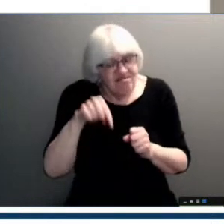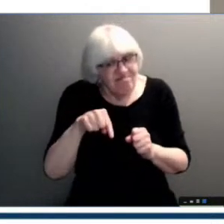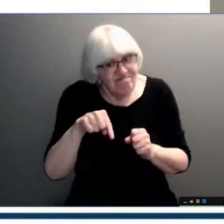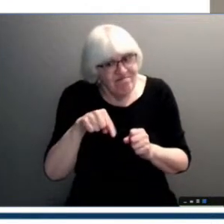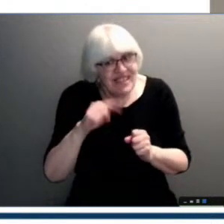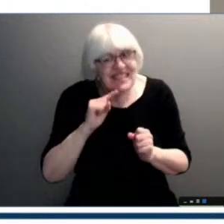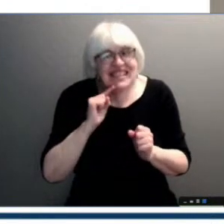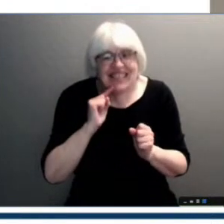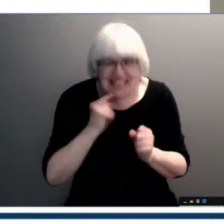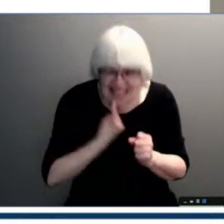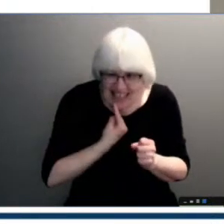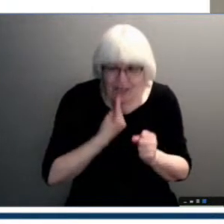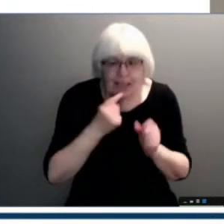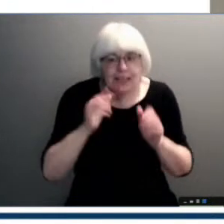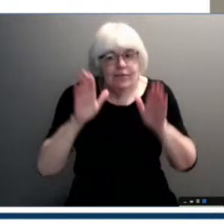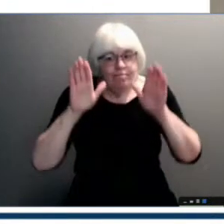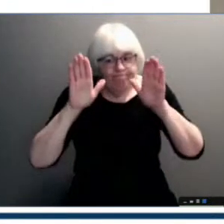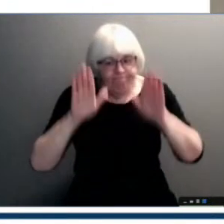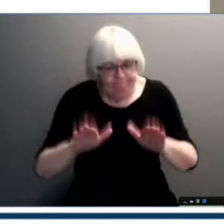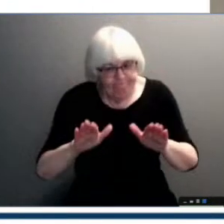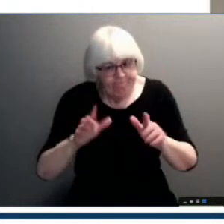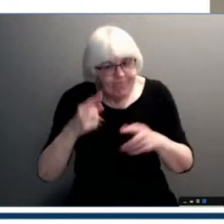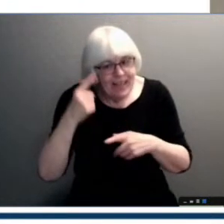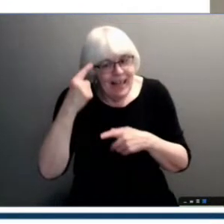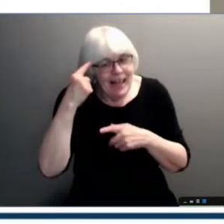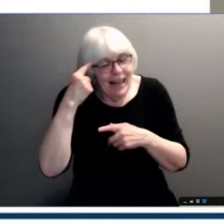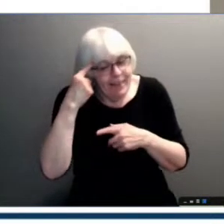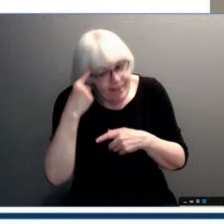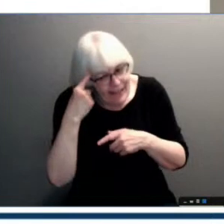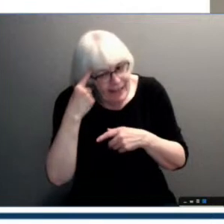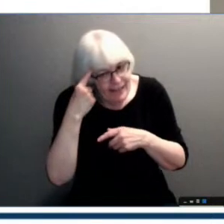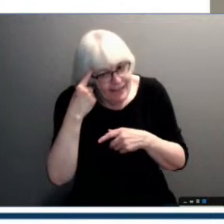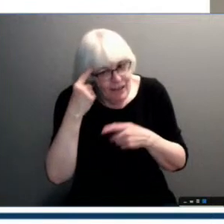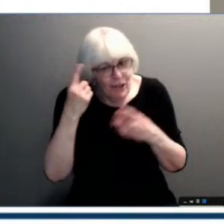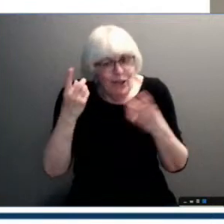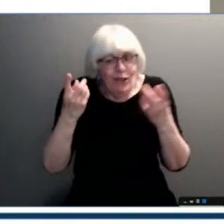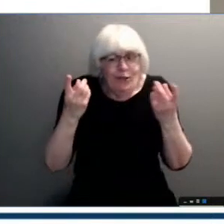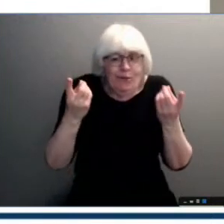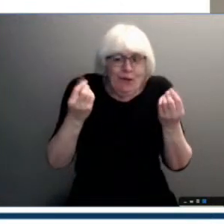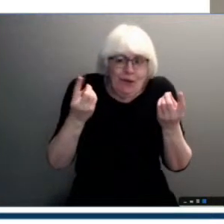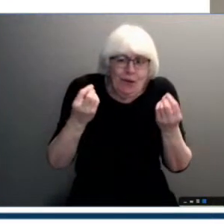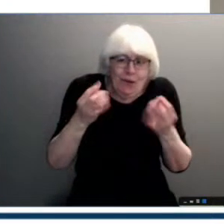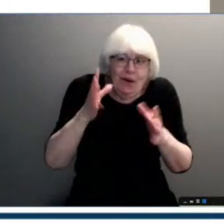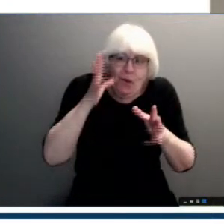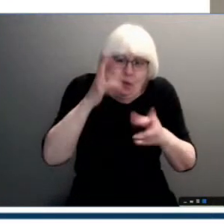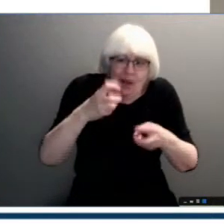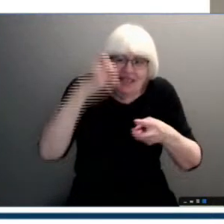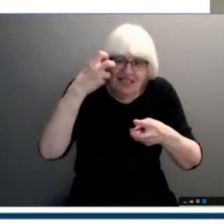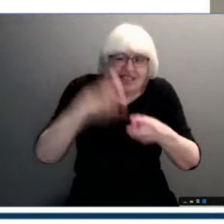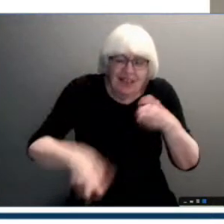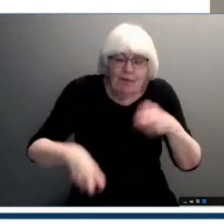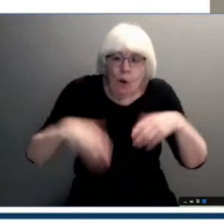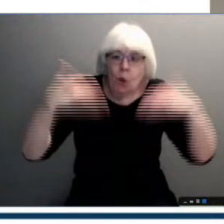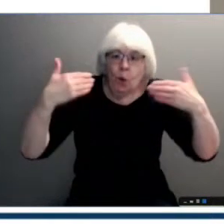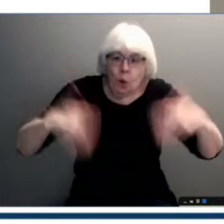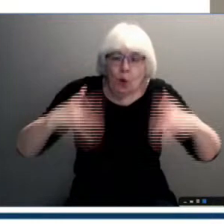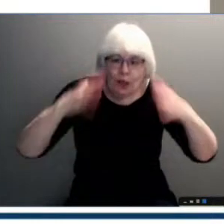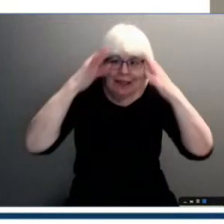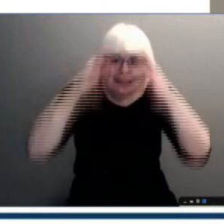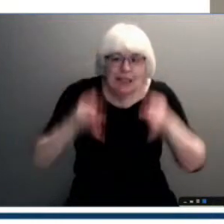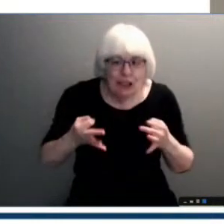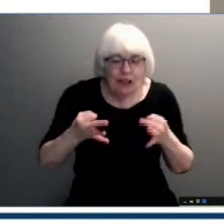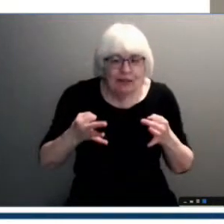about our next steps, and we're going to have to ask even more of Nova Scotians and the people on the front lines working to keep us all